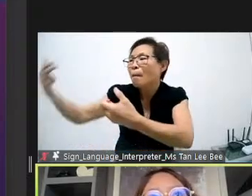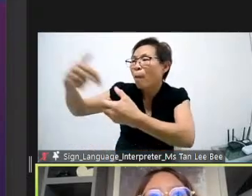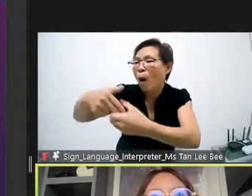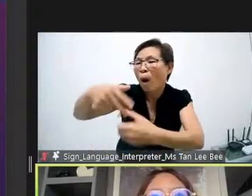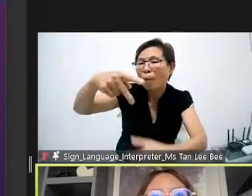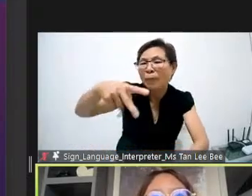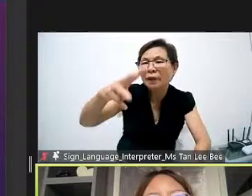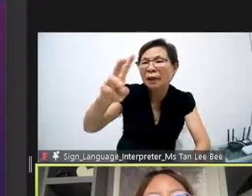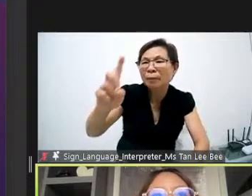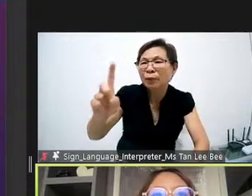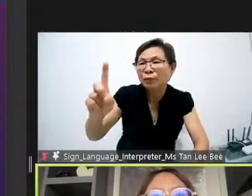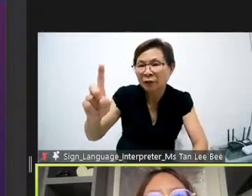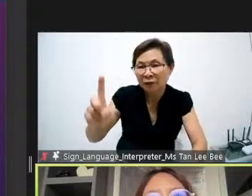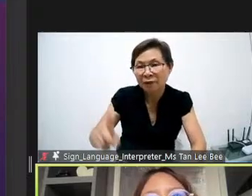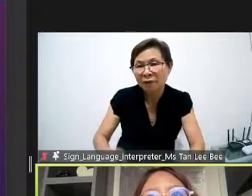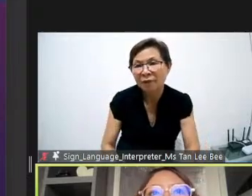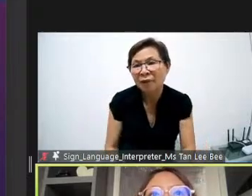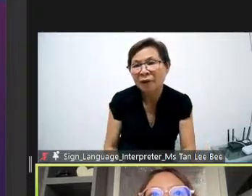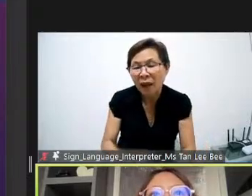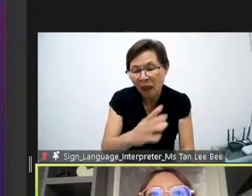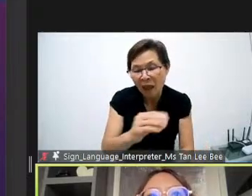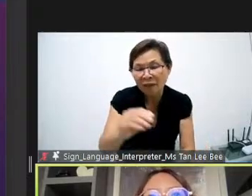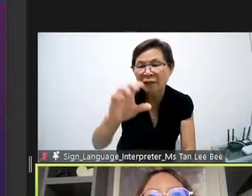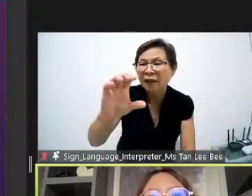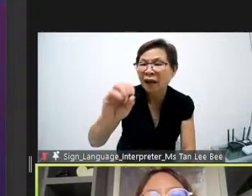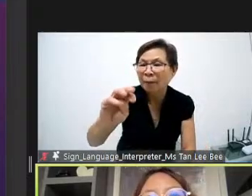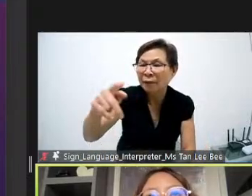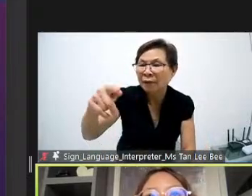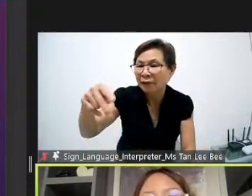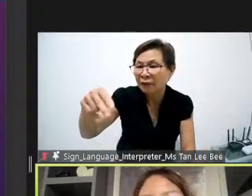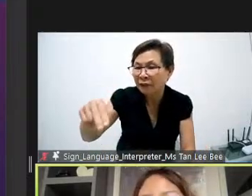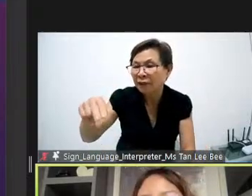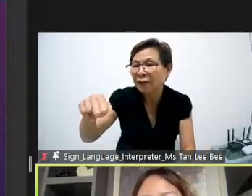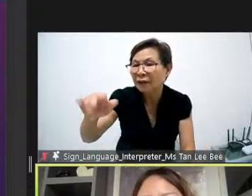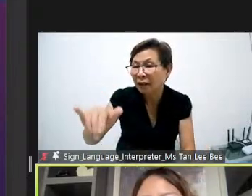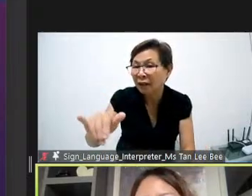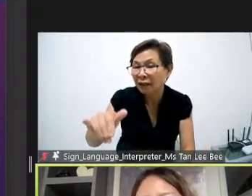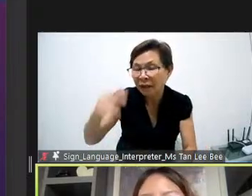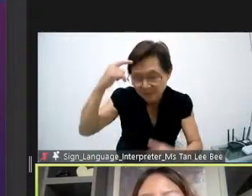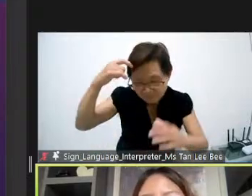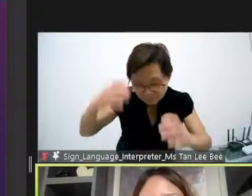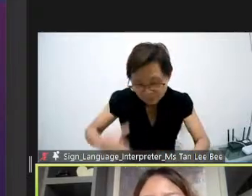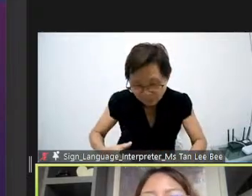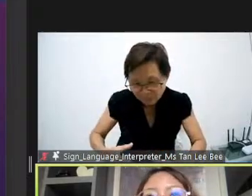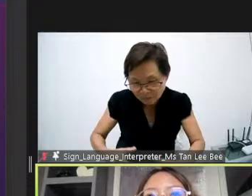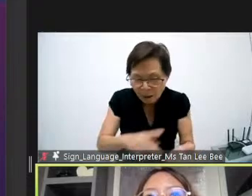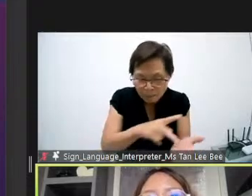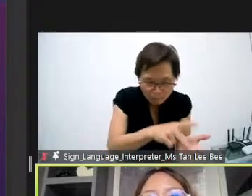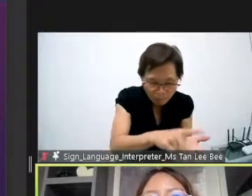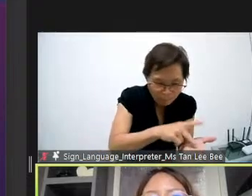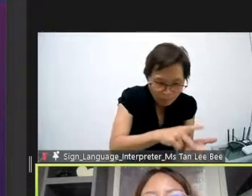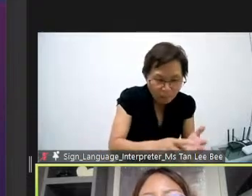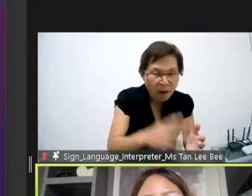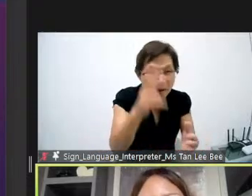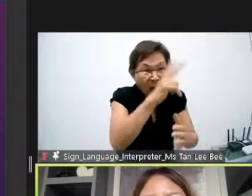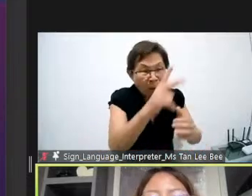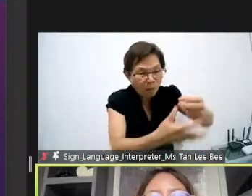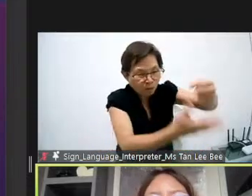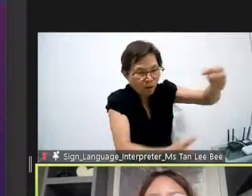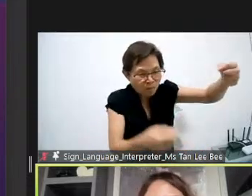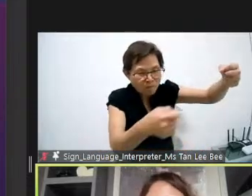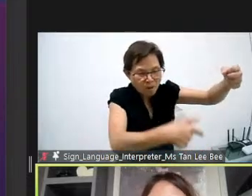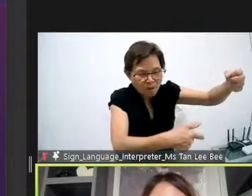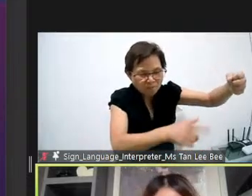easily to decide that they should shipping from paying to the government fund